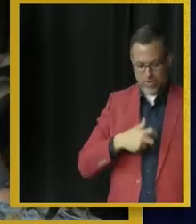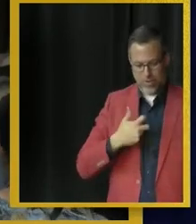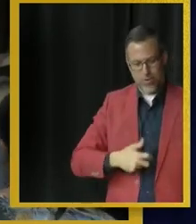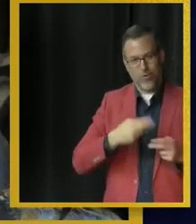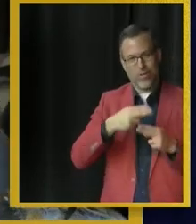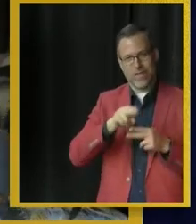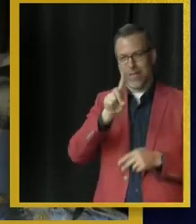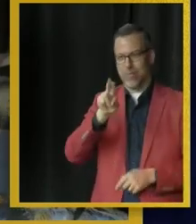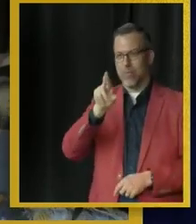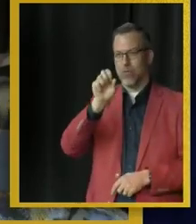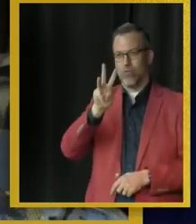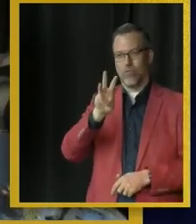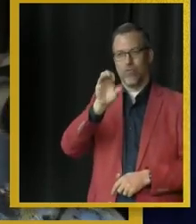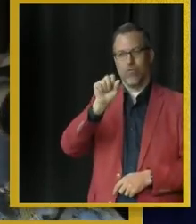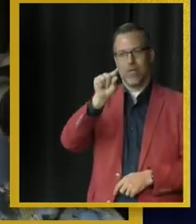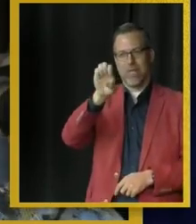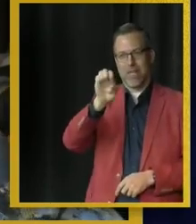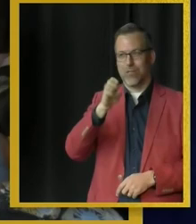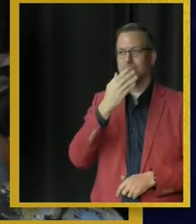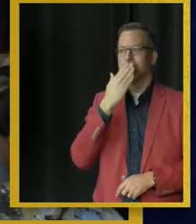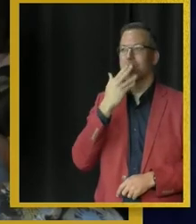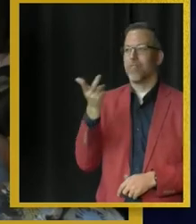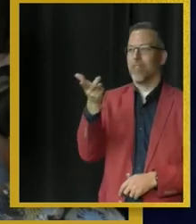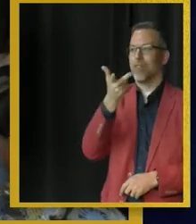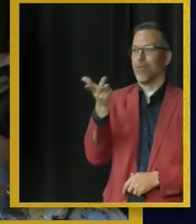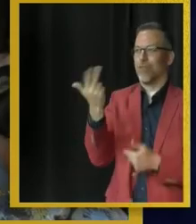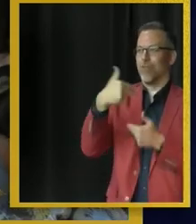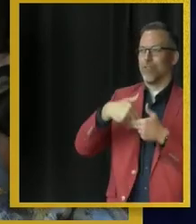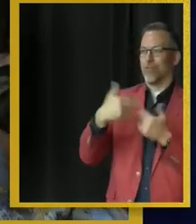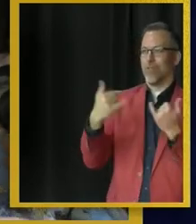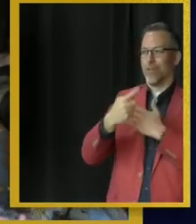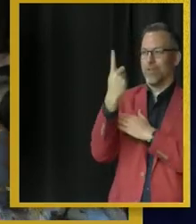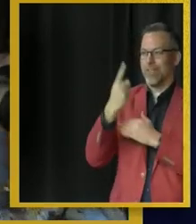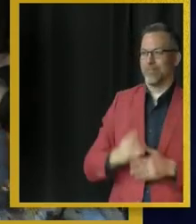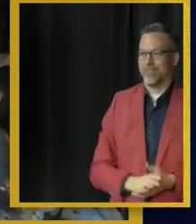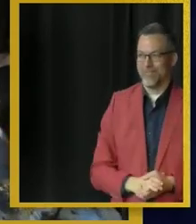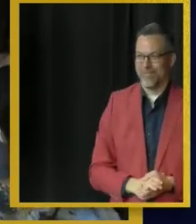Castle. Thank you for being with us today.